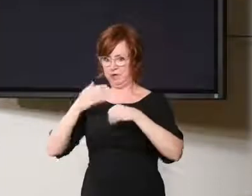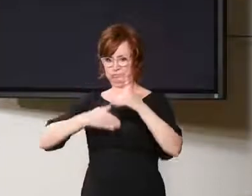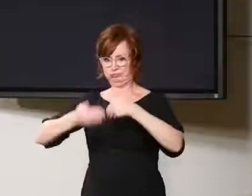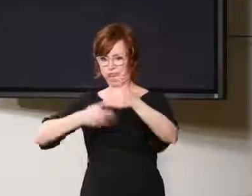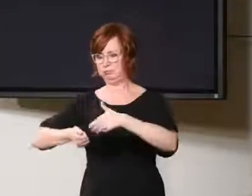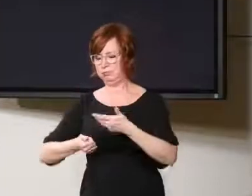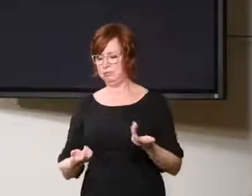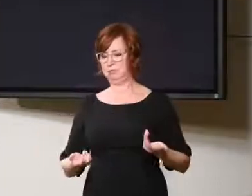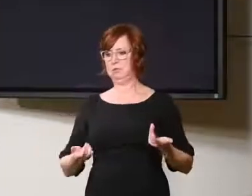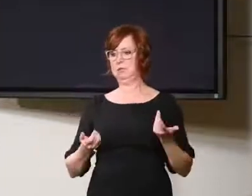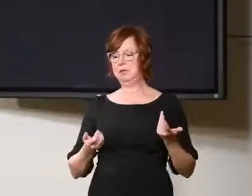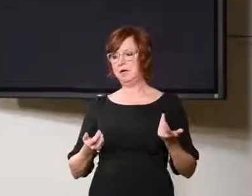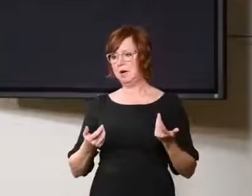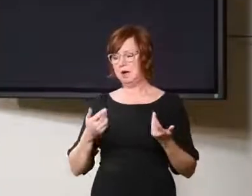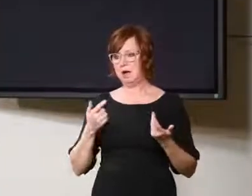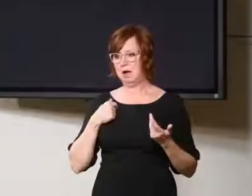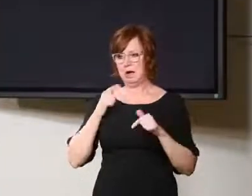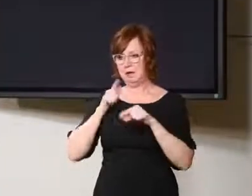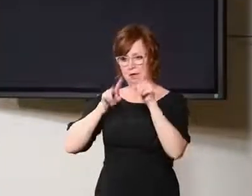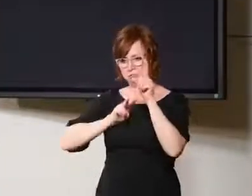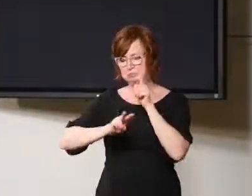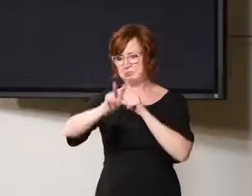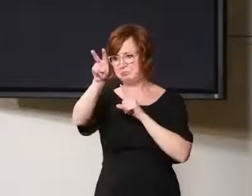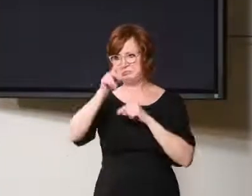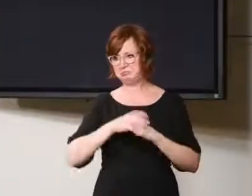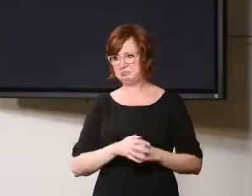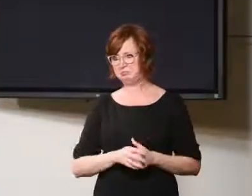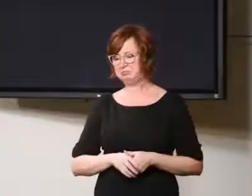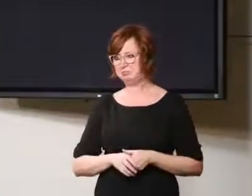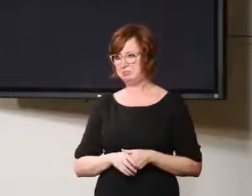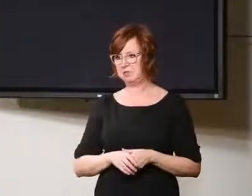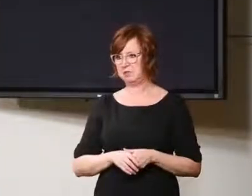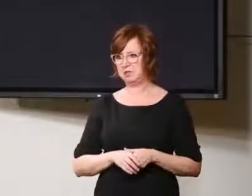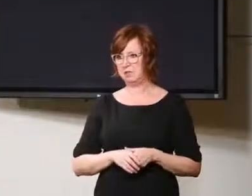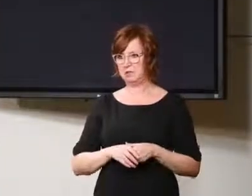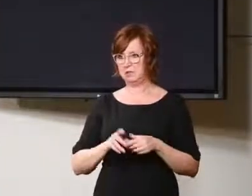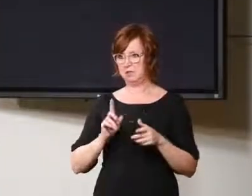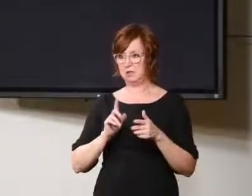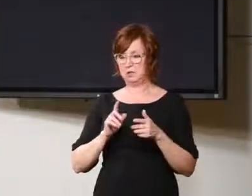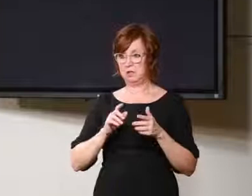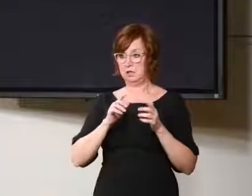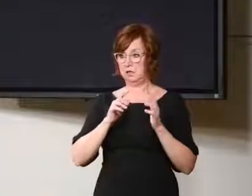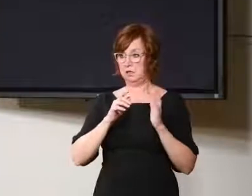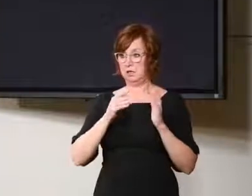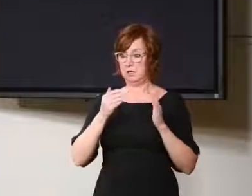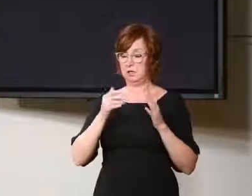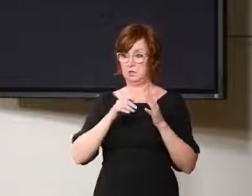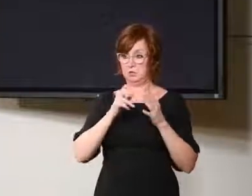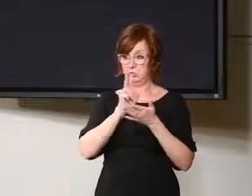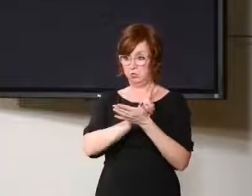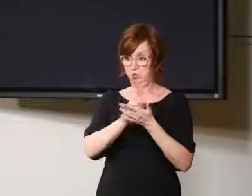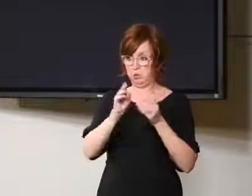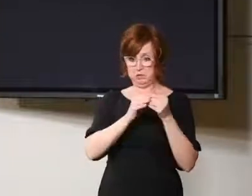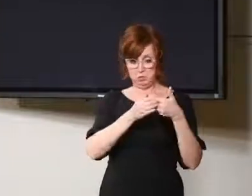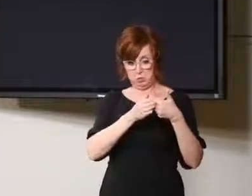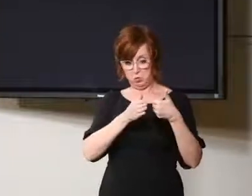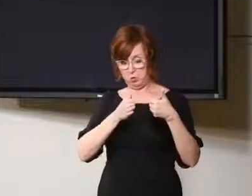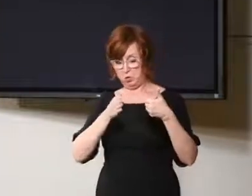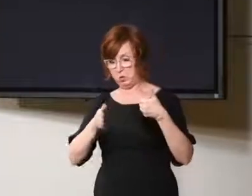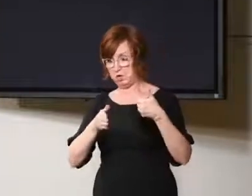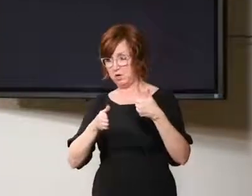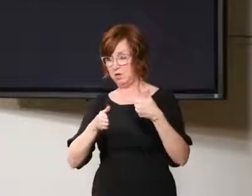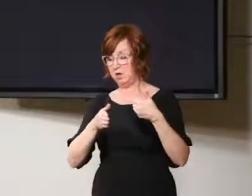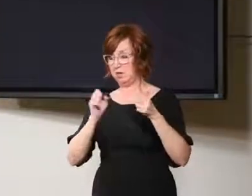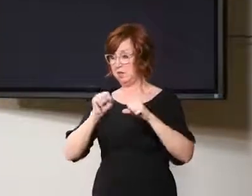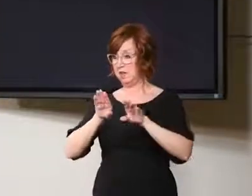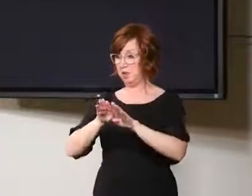would be hesitant to say when we are going to be able to lift these restrictions. I would, however, say, and I'm hopeful, that the restrictions that